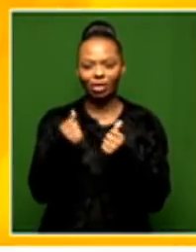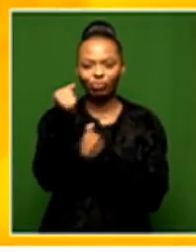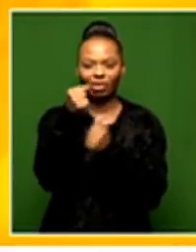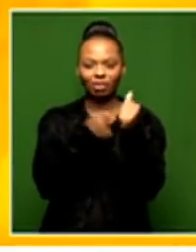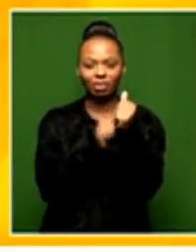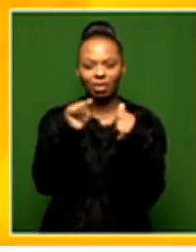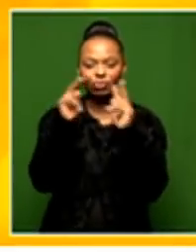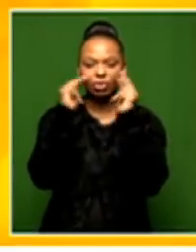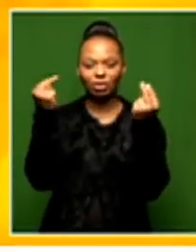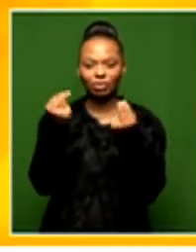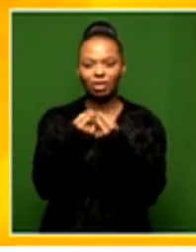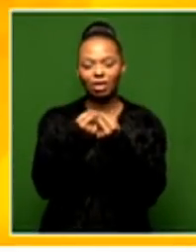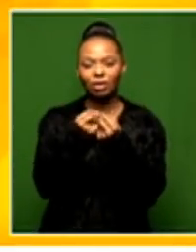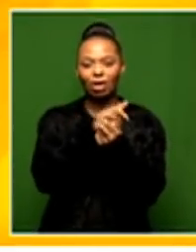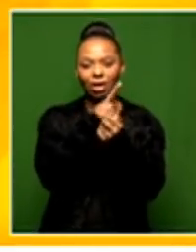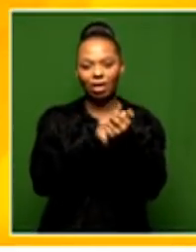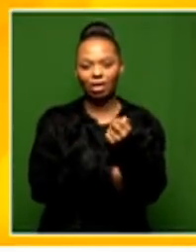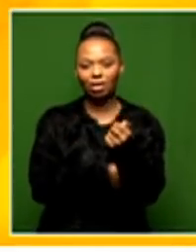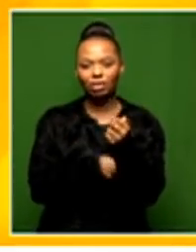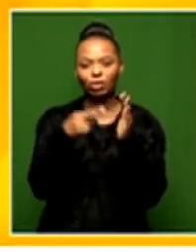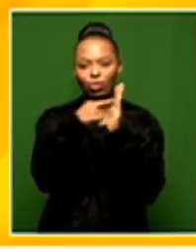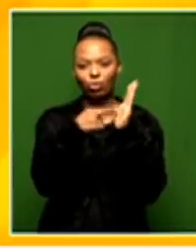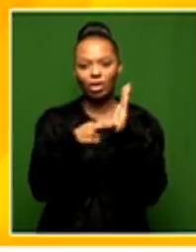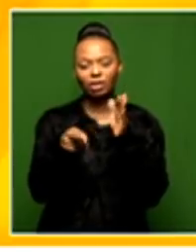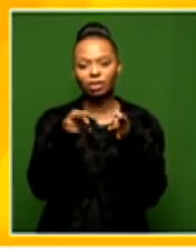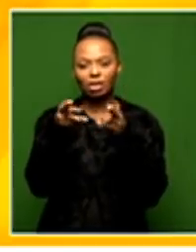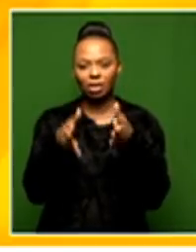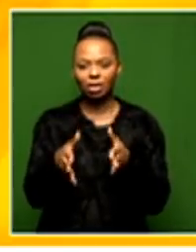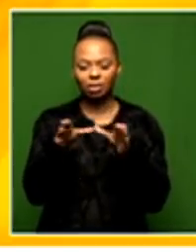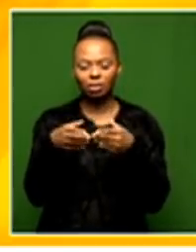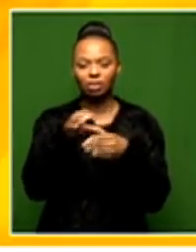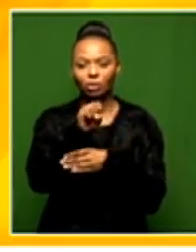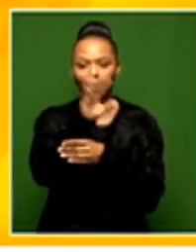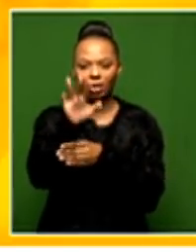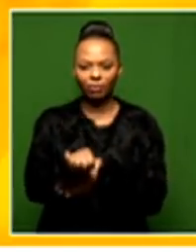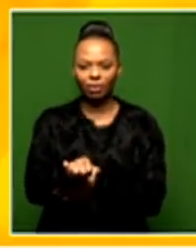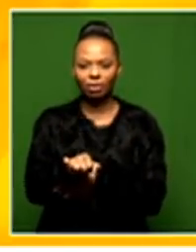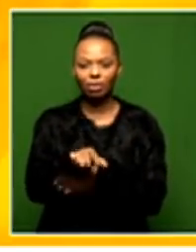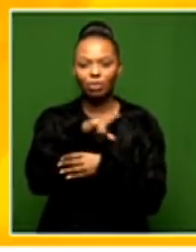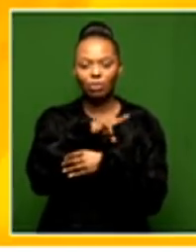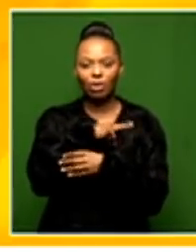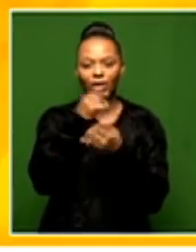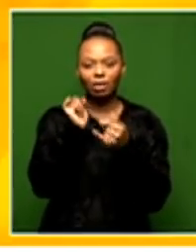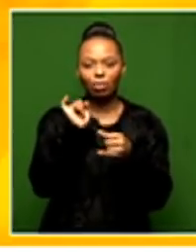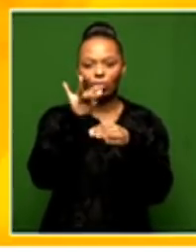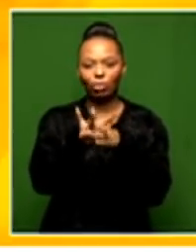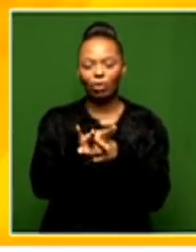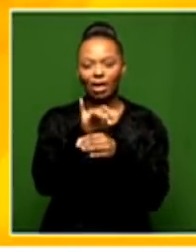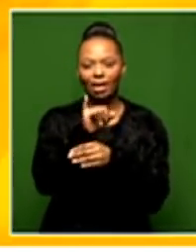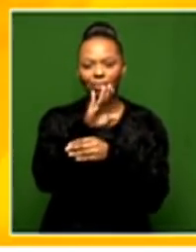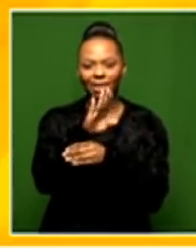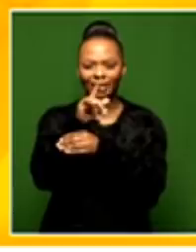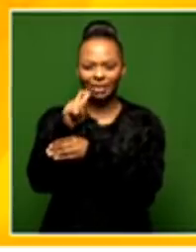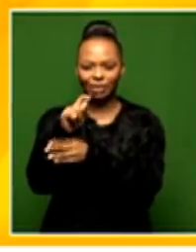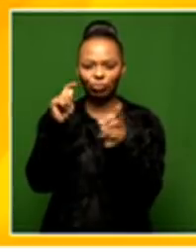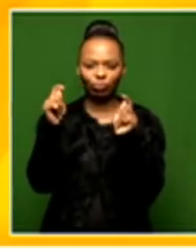to the National Energy Regulator of South Africa. And this includes moving away from Incline Block Tariffs of IBT,